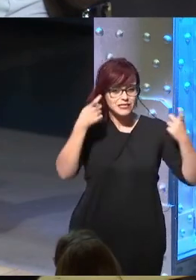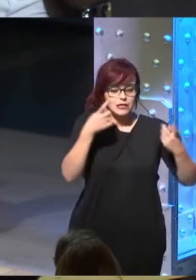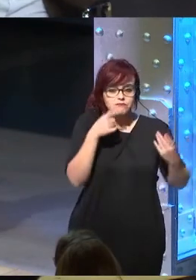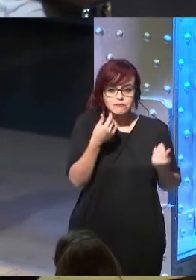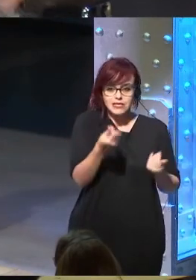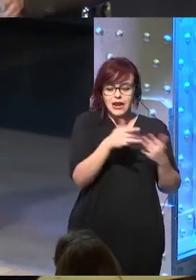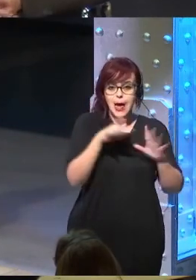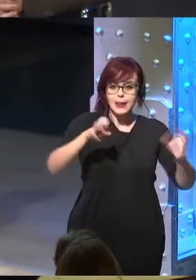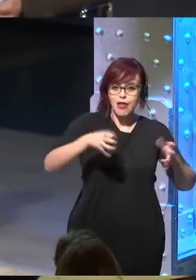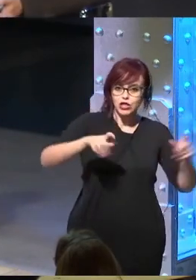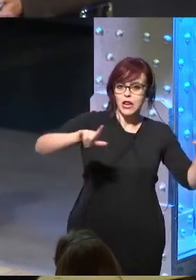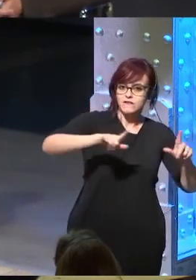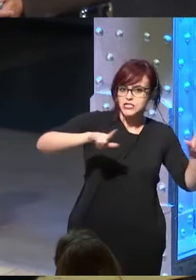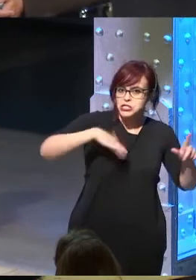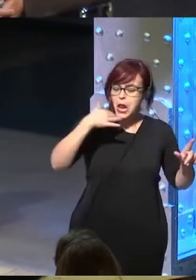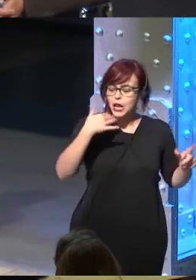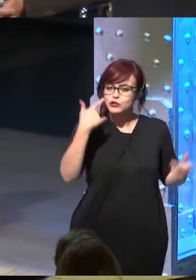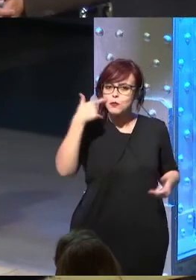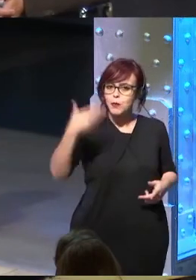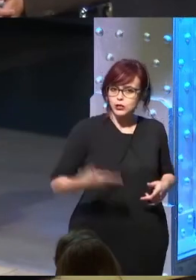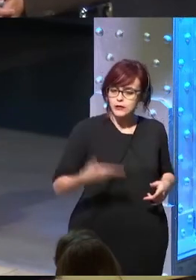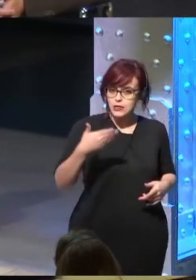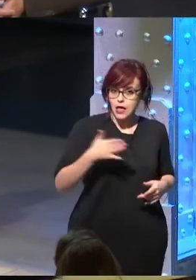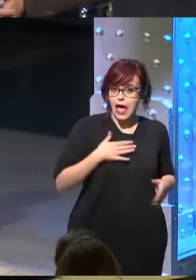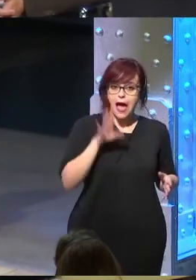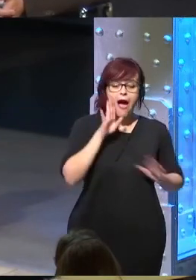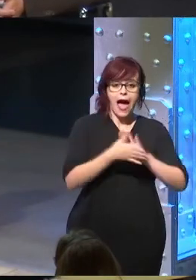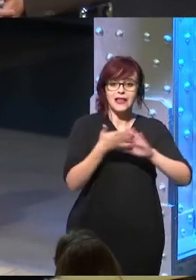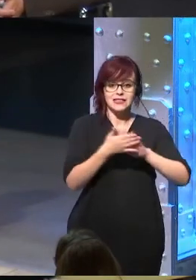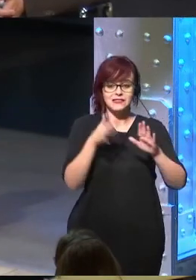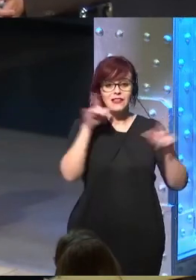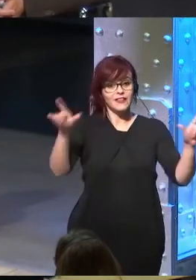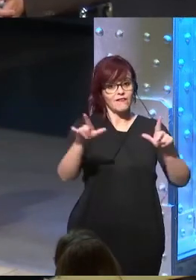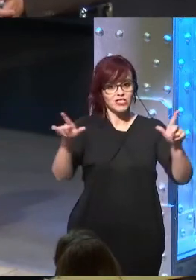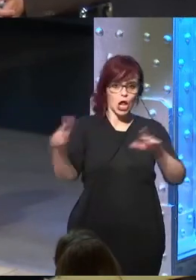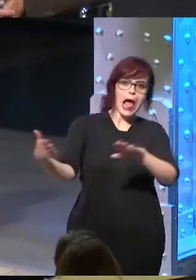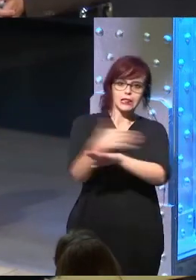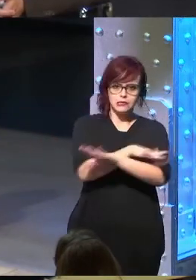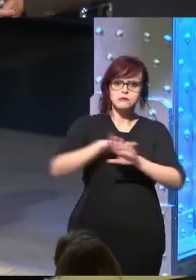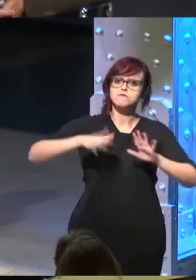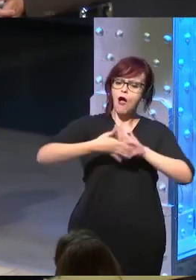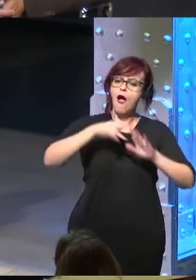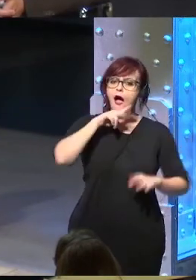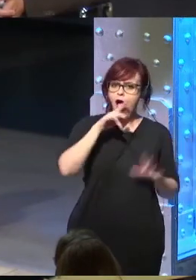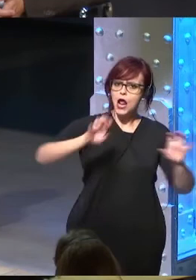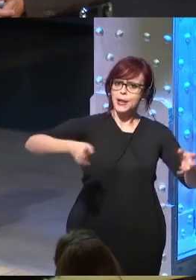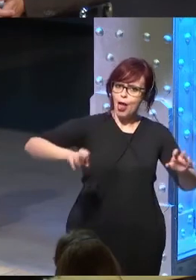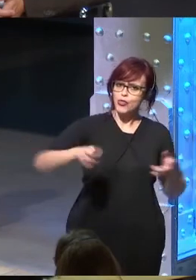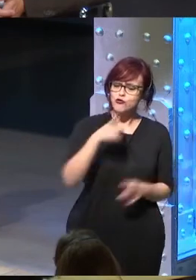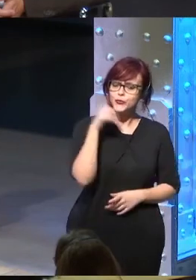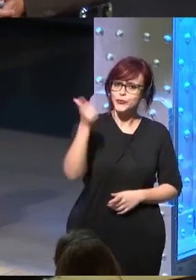because before I did television, I used to do quite a lot of radio. And one of the things that's wonderful about radio is that